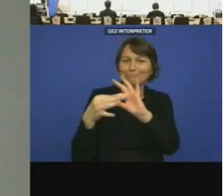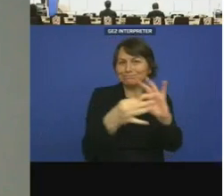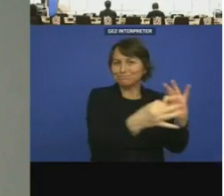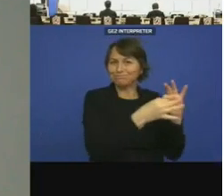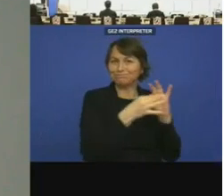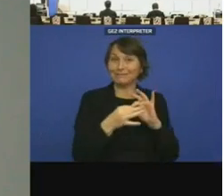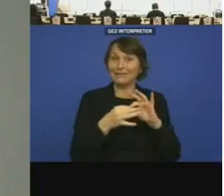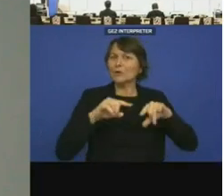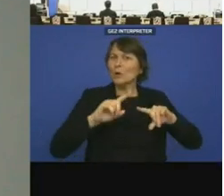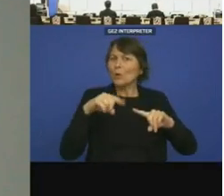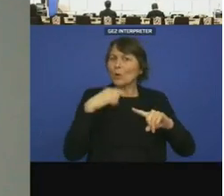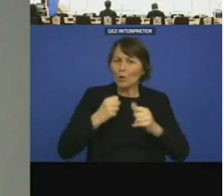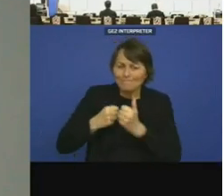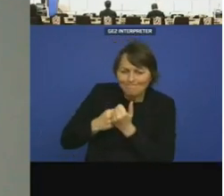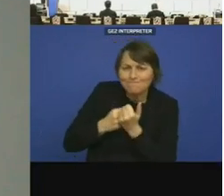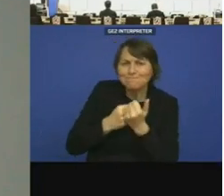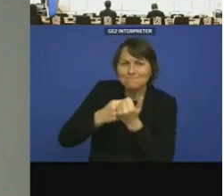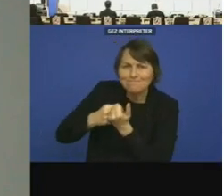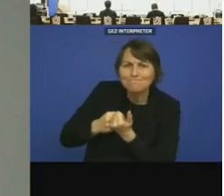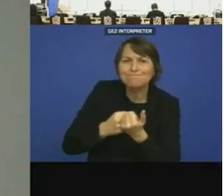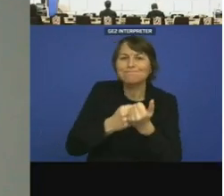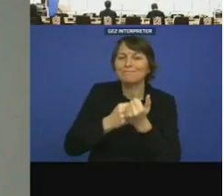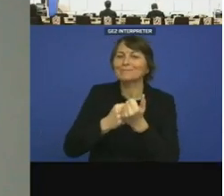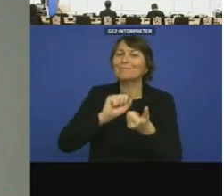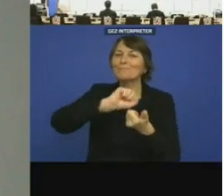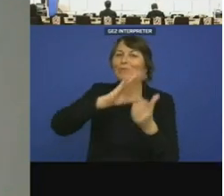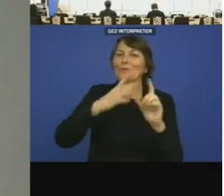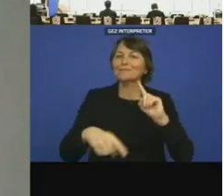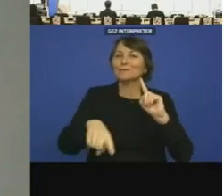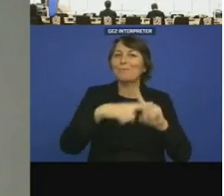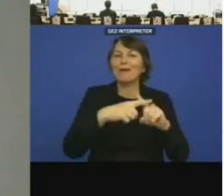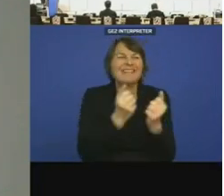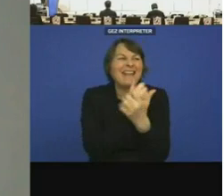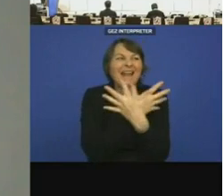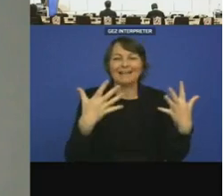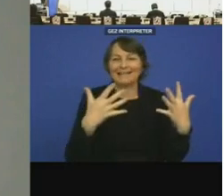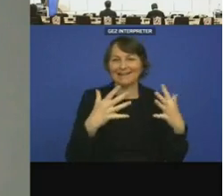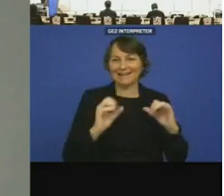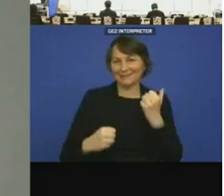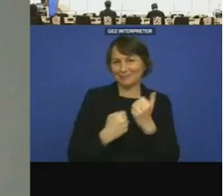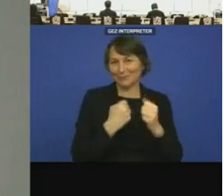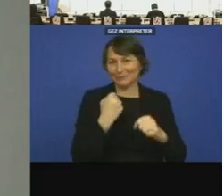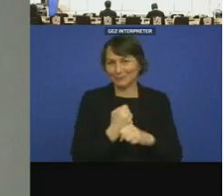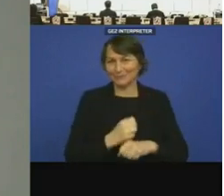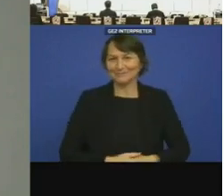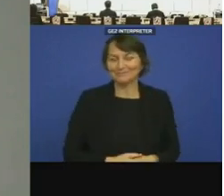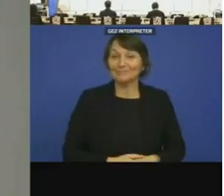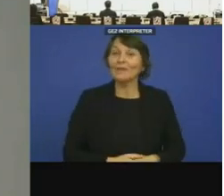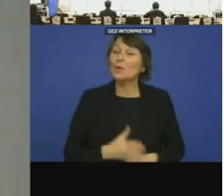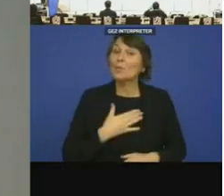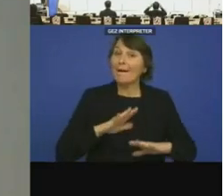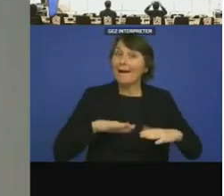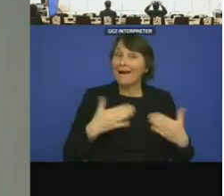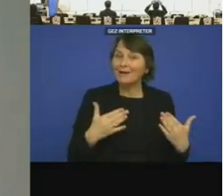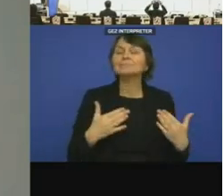driving force aimed at supporting sport in all its dimensions, and we want to build on this success. I'm proud to